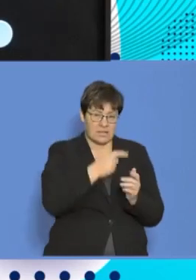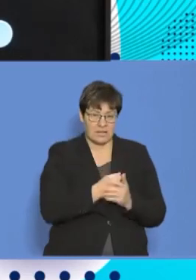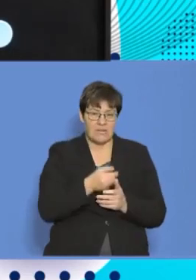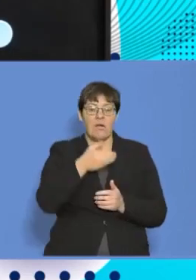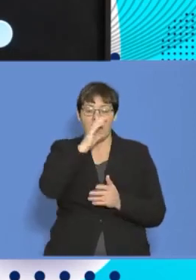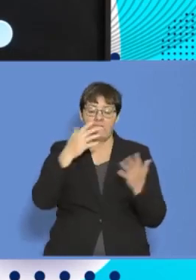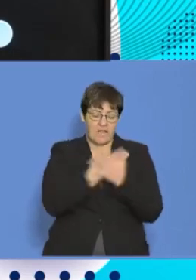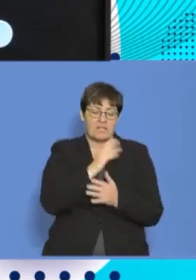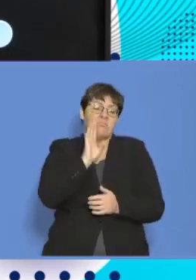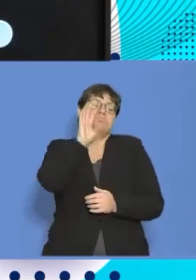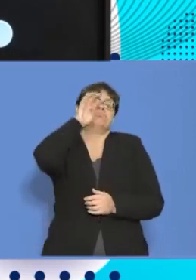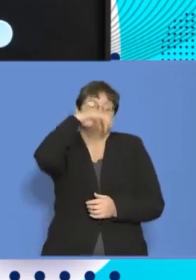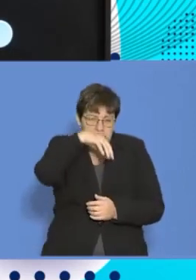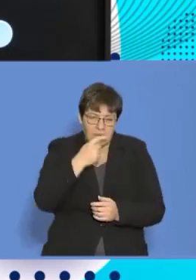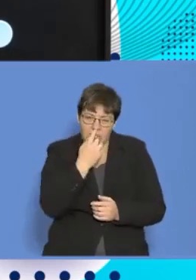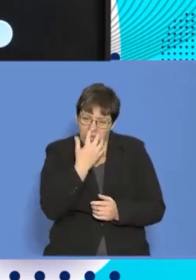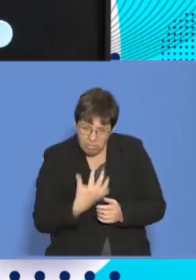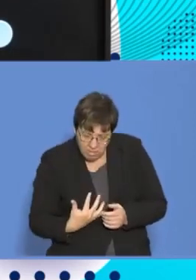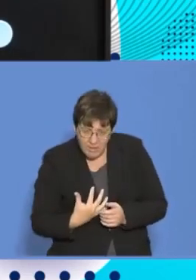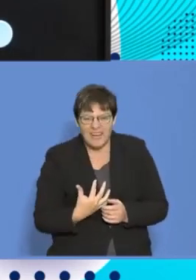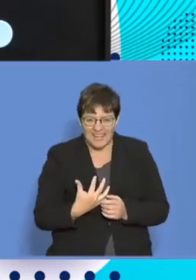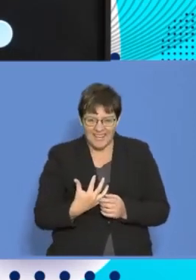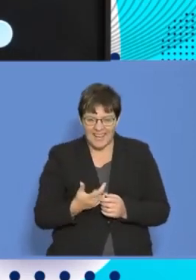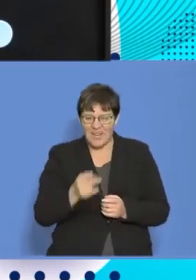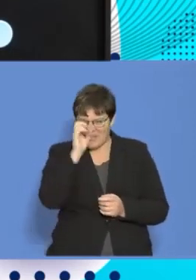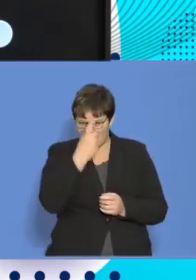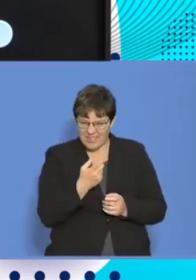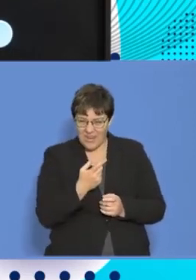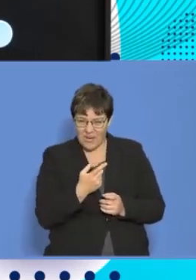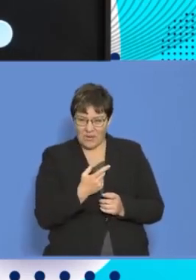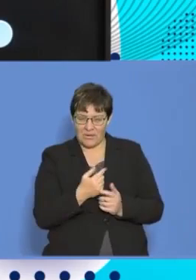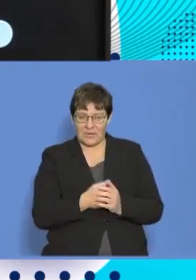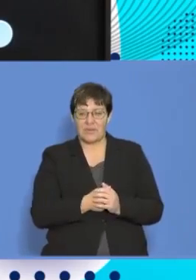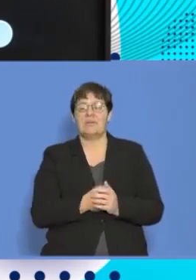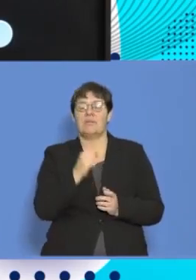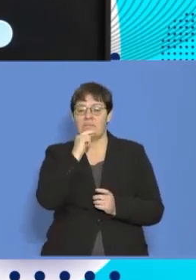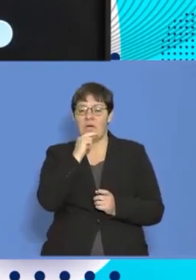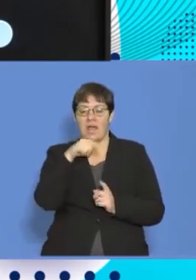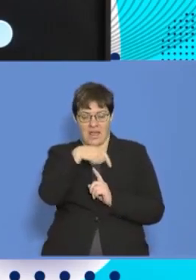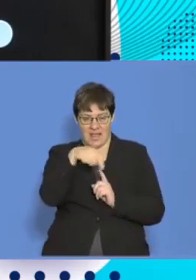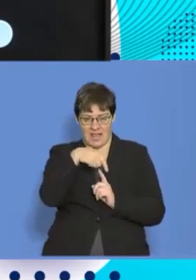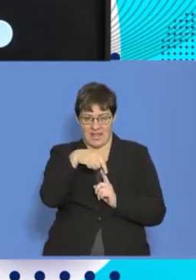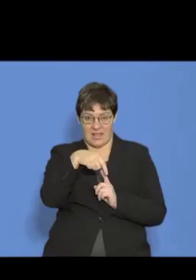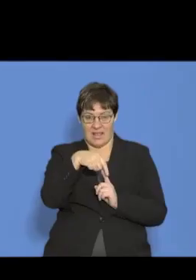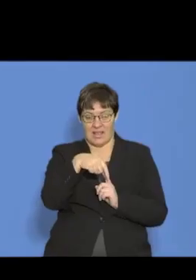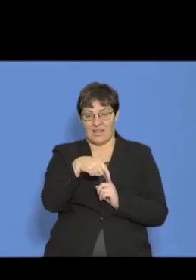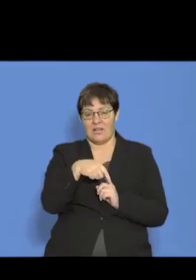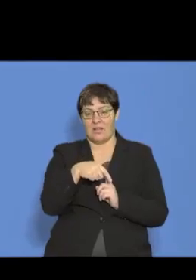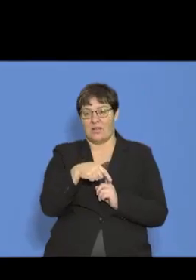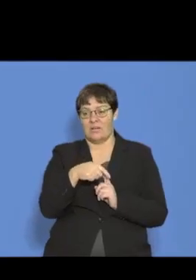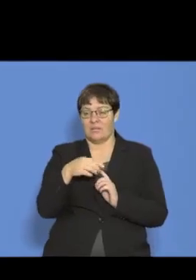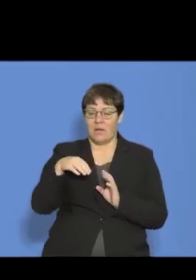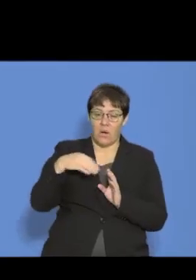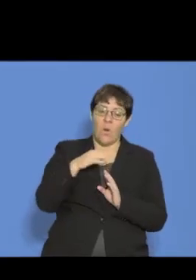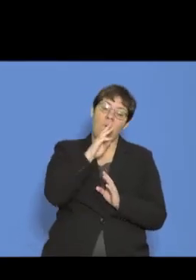when you drink fast, you find that sometimes you can actually get the water up into your nasal passage. It is the uvula that